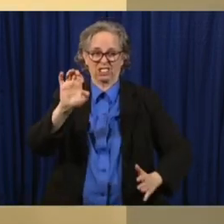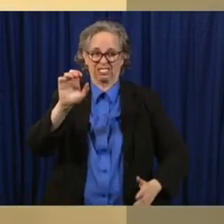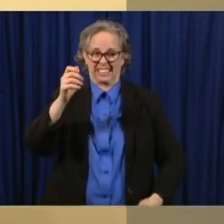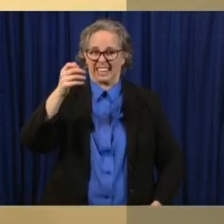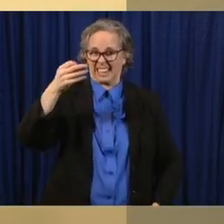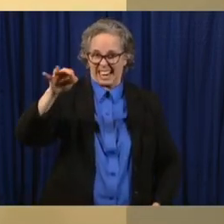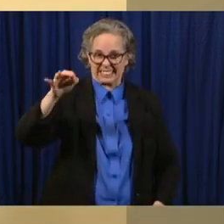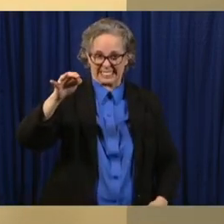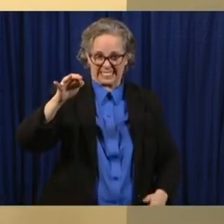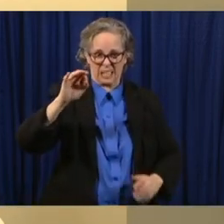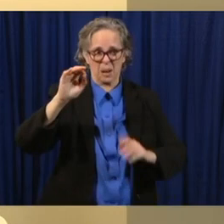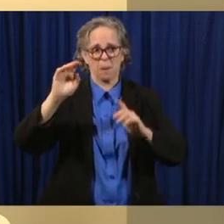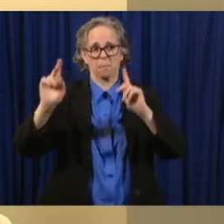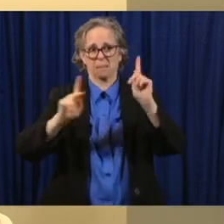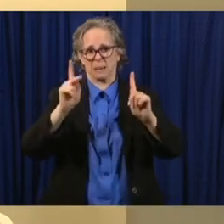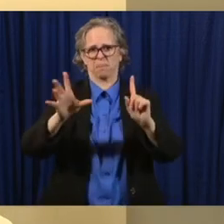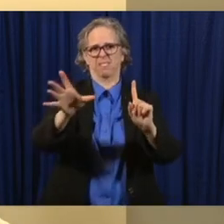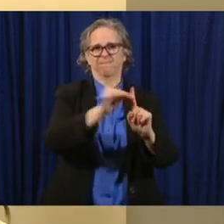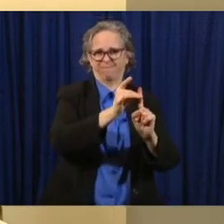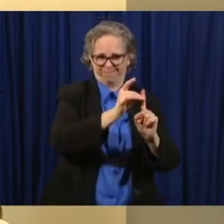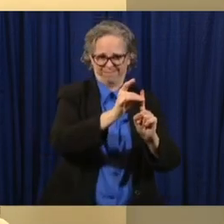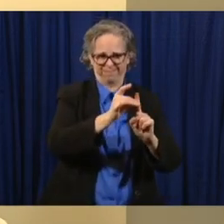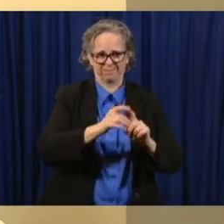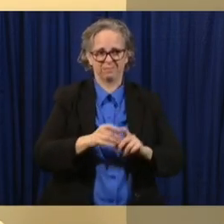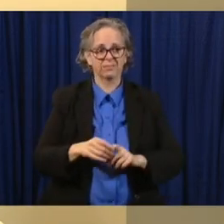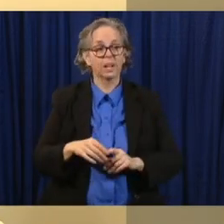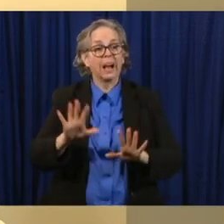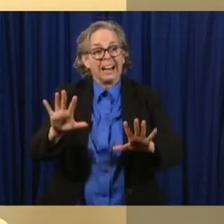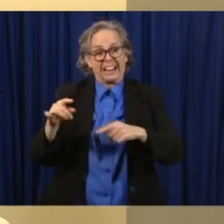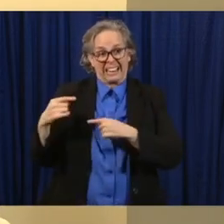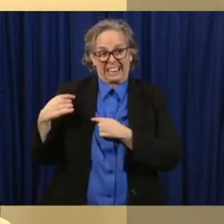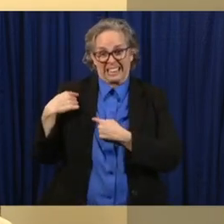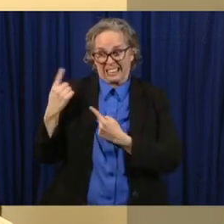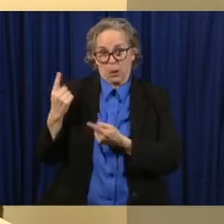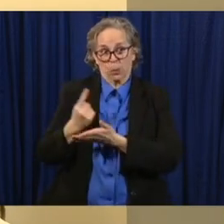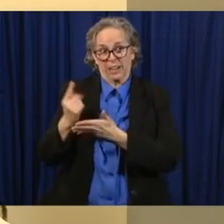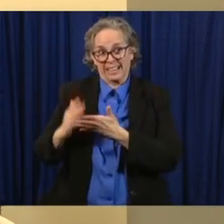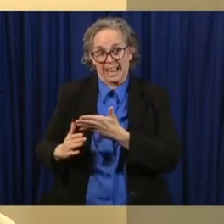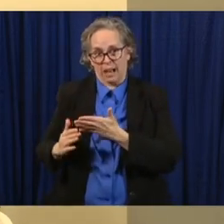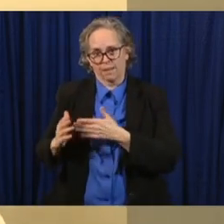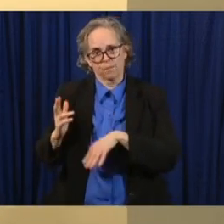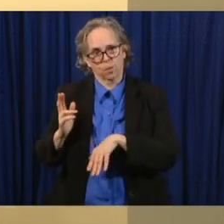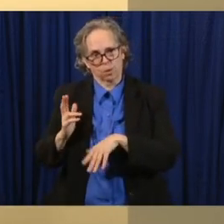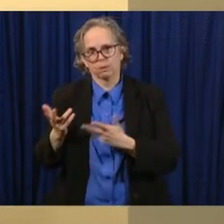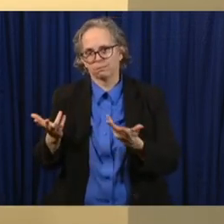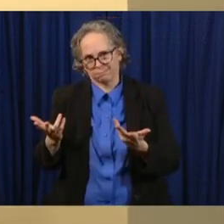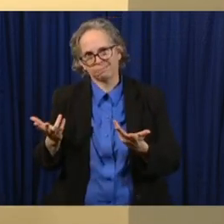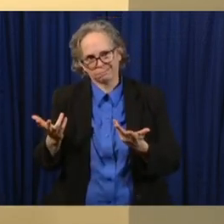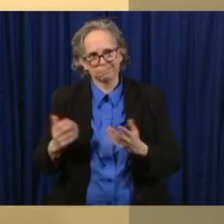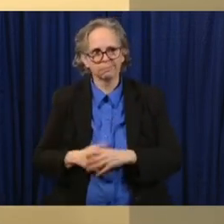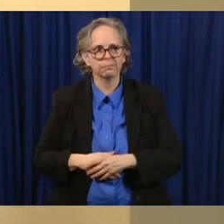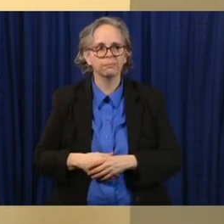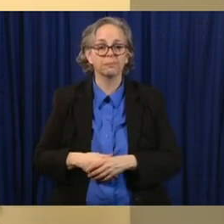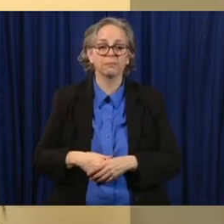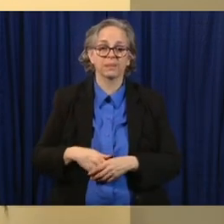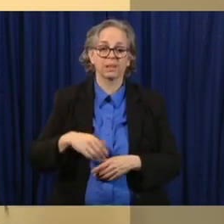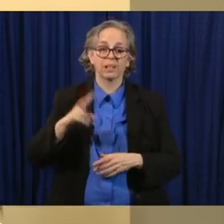12,919 cases. Of course, we've gone over a weekend, and we have